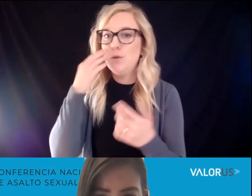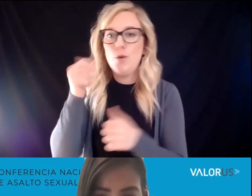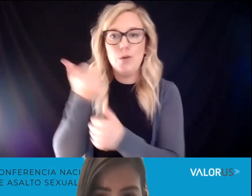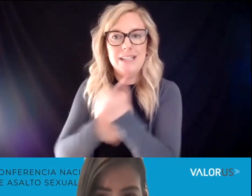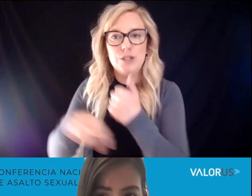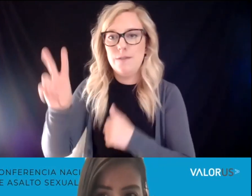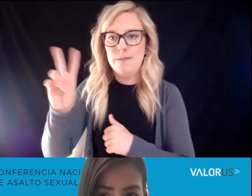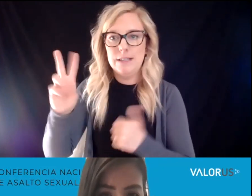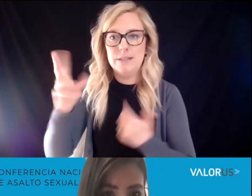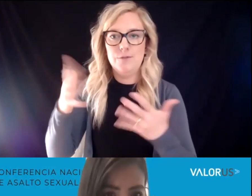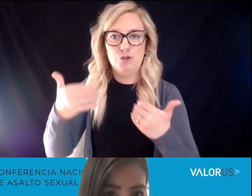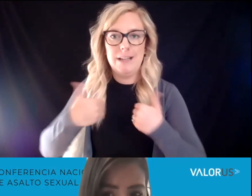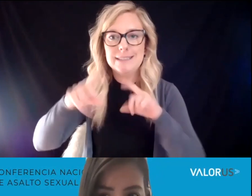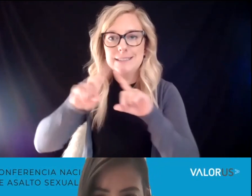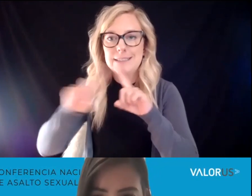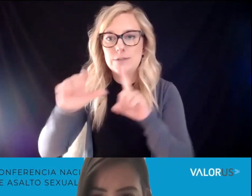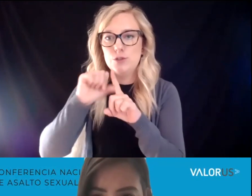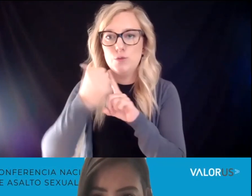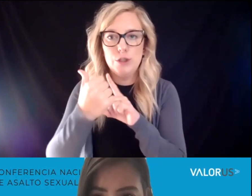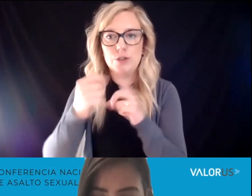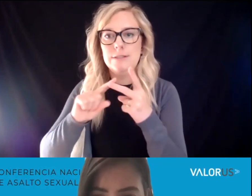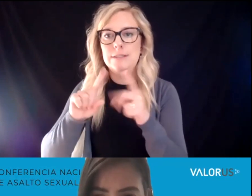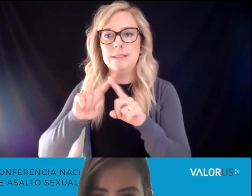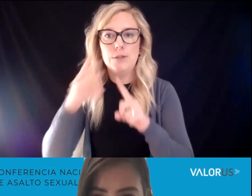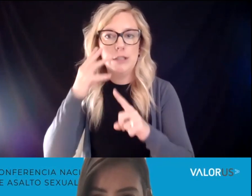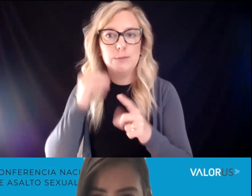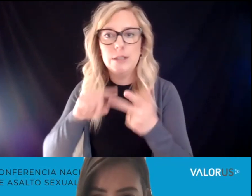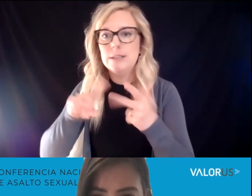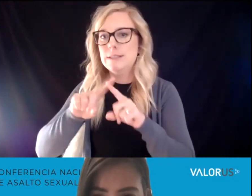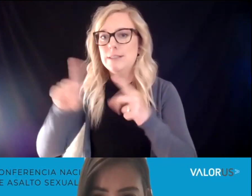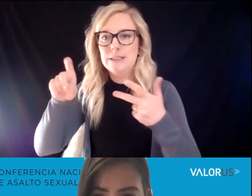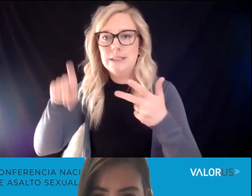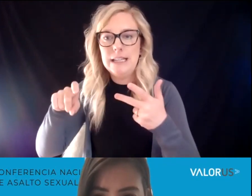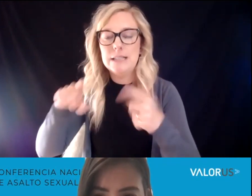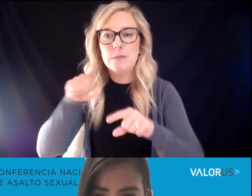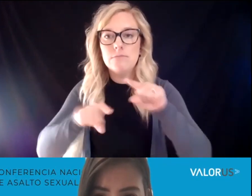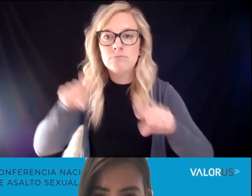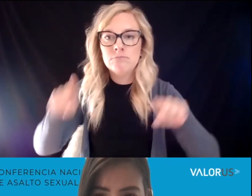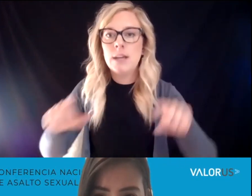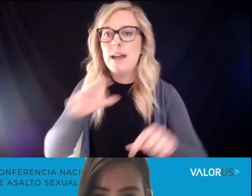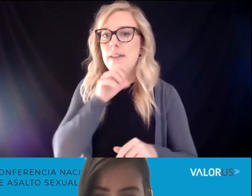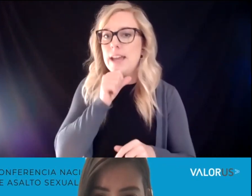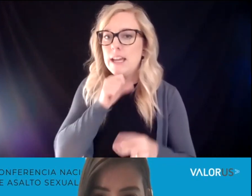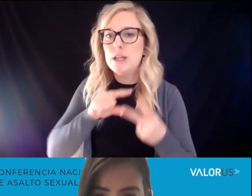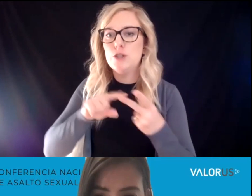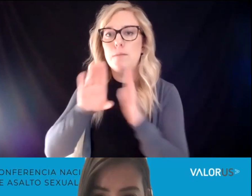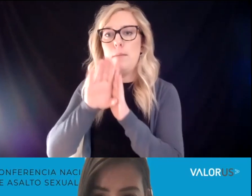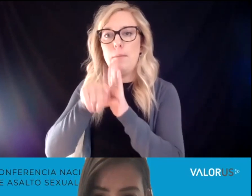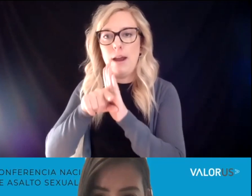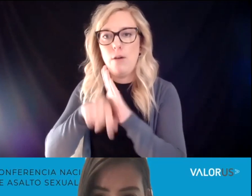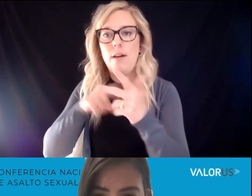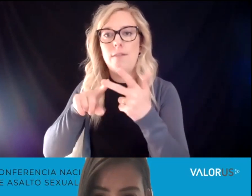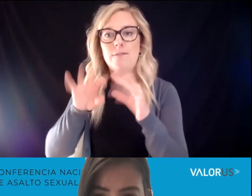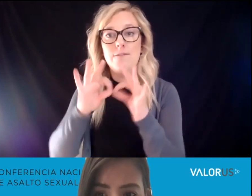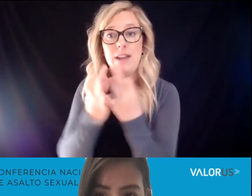situation, has different needs, may vary by age, by background, by family, sometimes they don't have